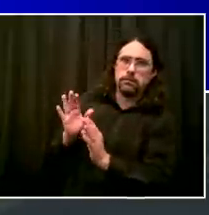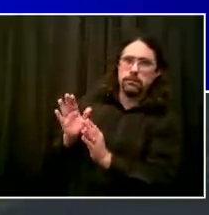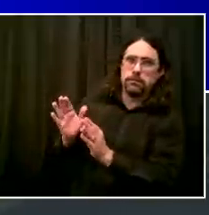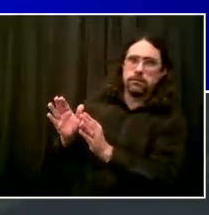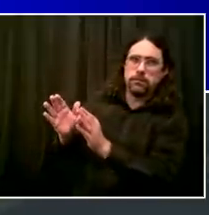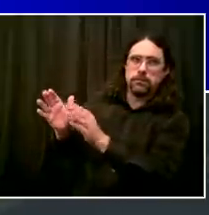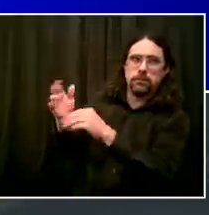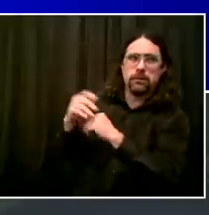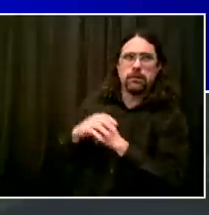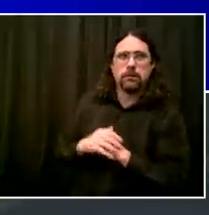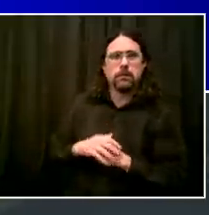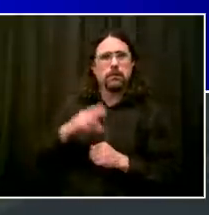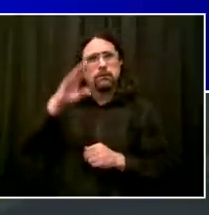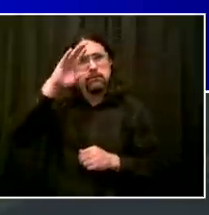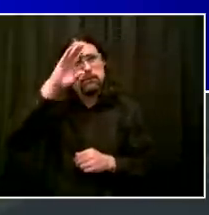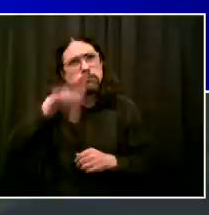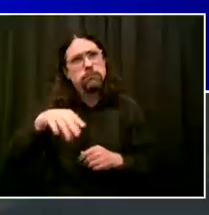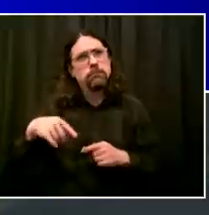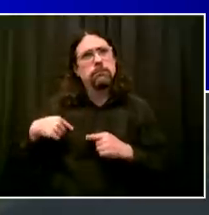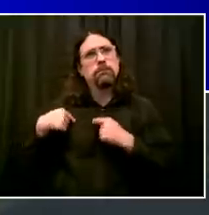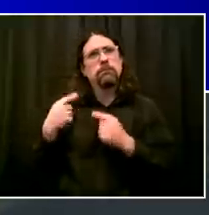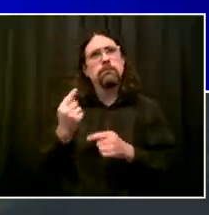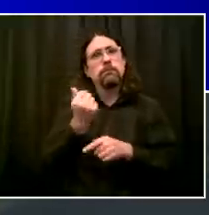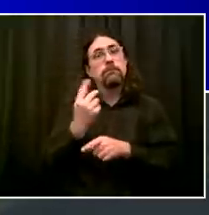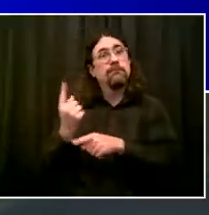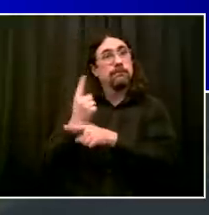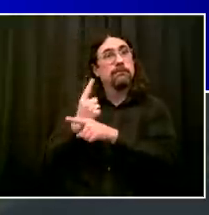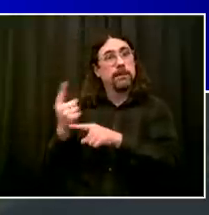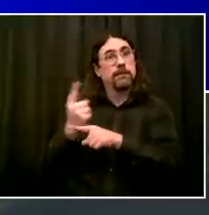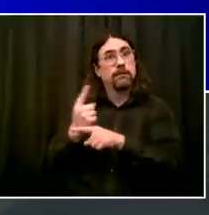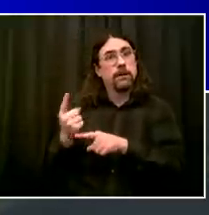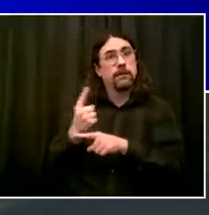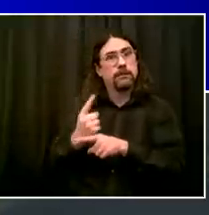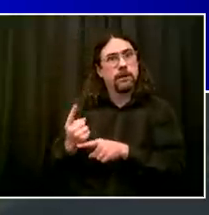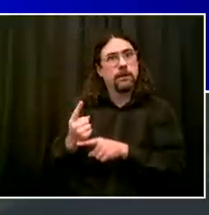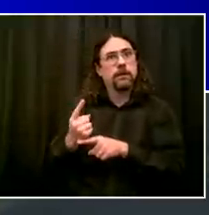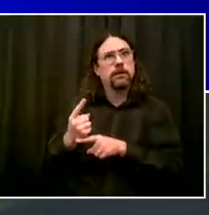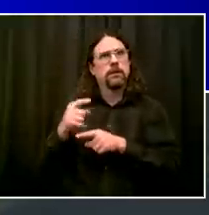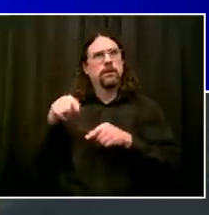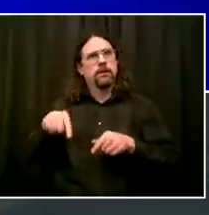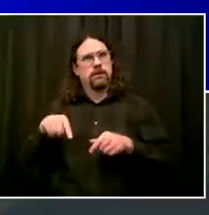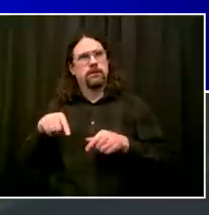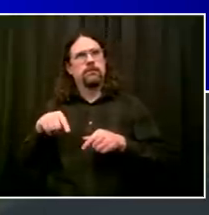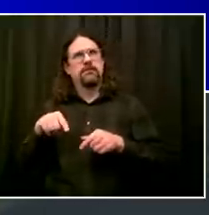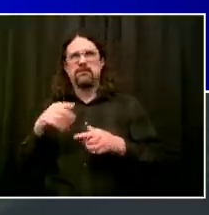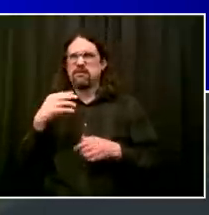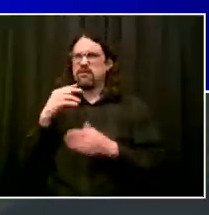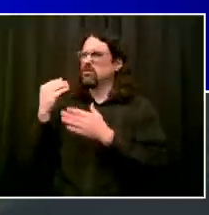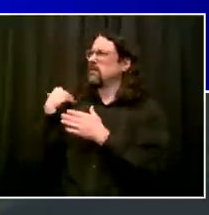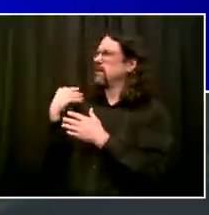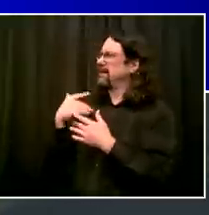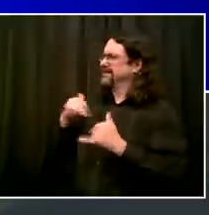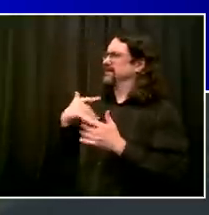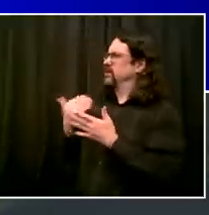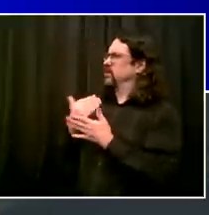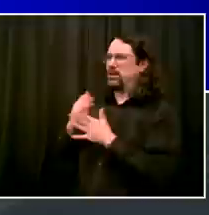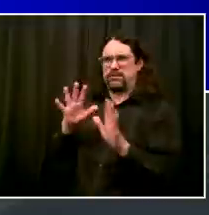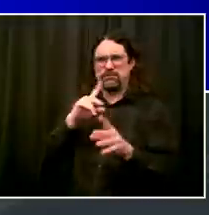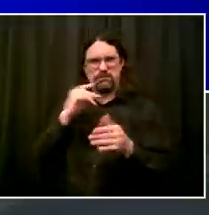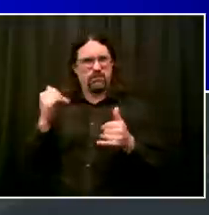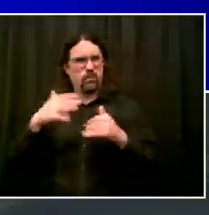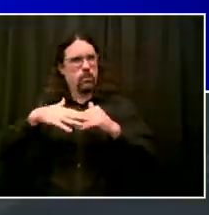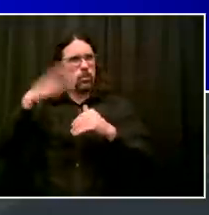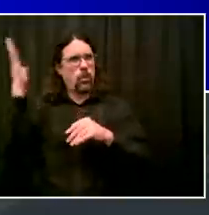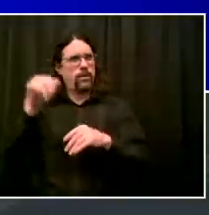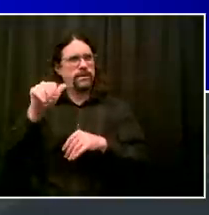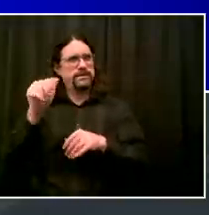for, you know, a little more than 10 weeks. It feels like it's been a lot longer than that. But this crisis came on so suddenly, and we've all